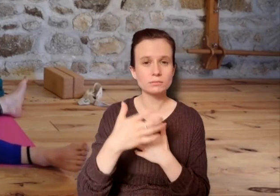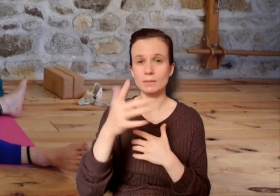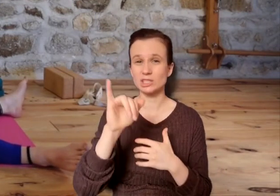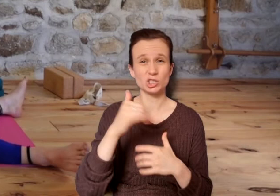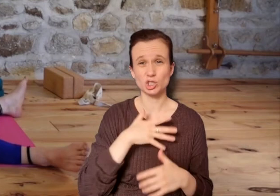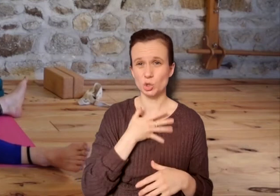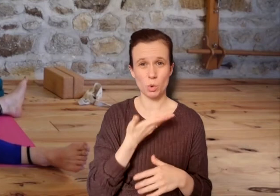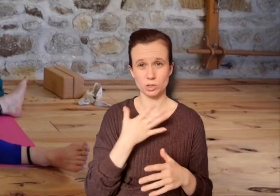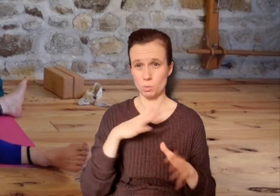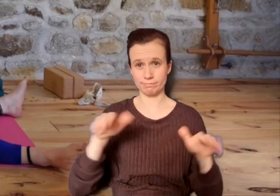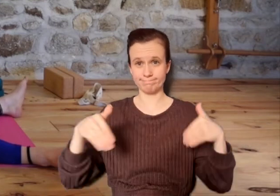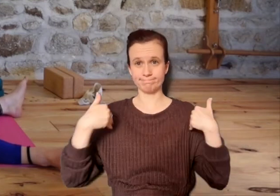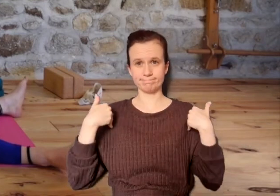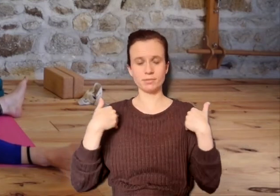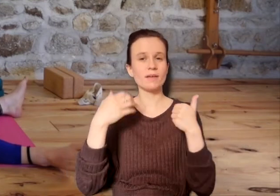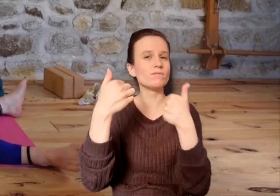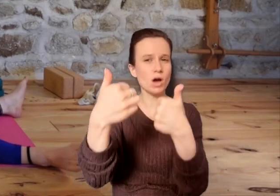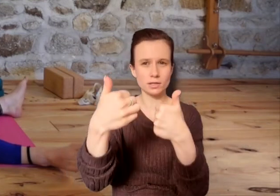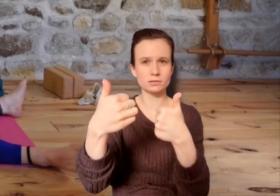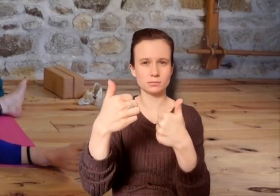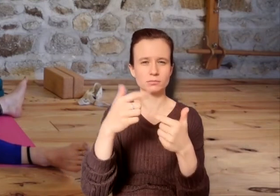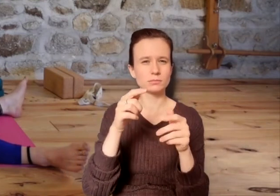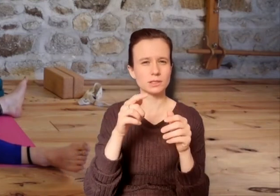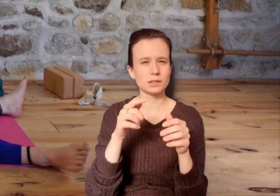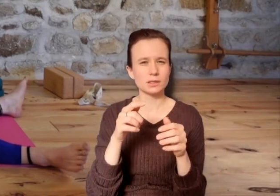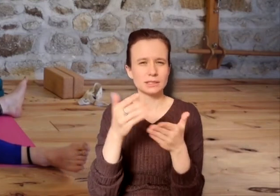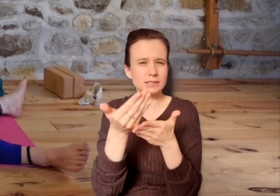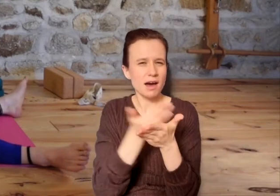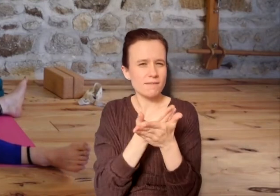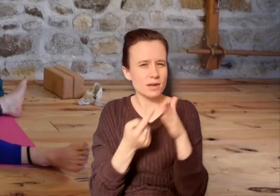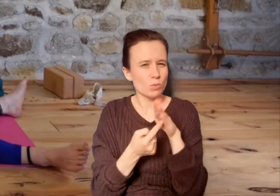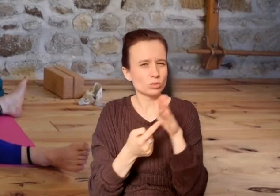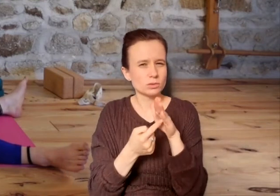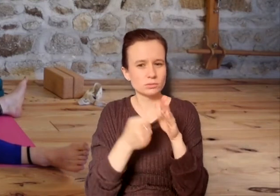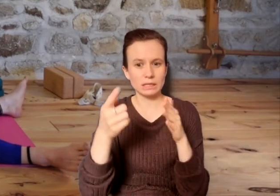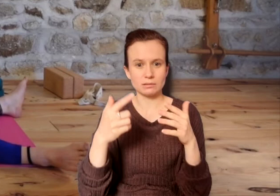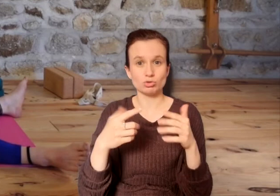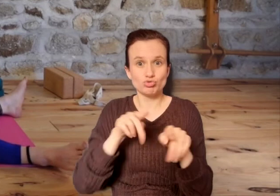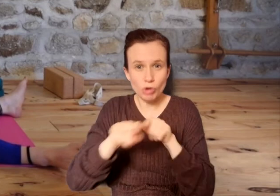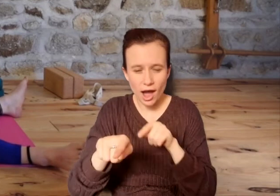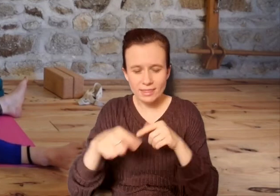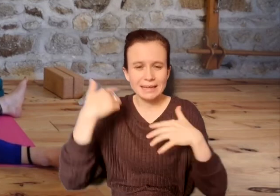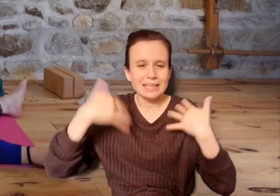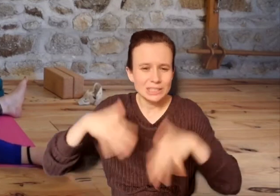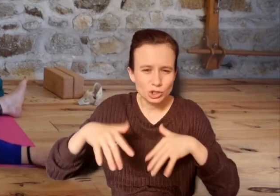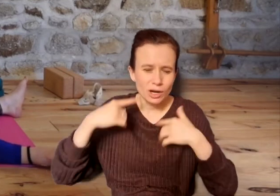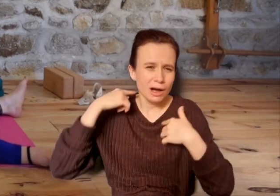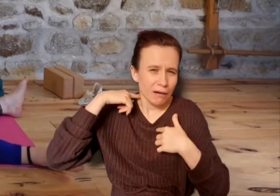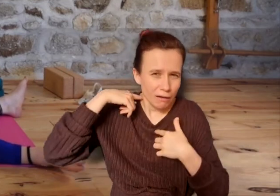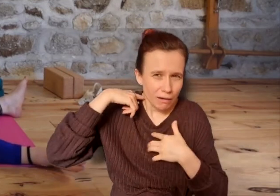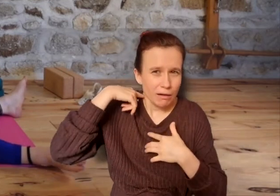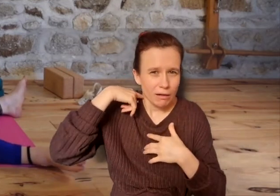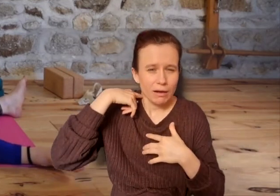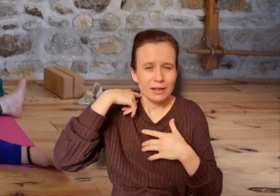or neck concerns, maybe you don't want to do this. That's absolutely fine. Better to be safe than to injure yourself